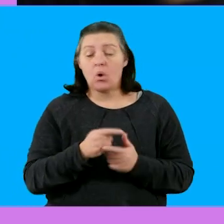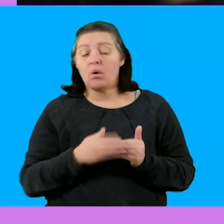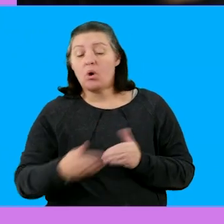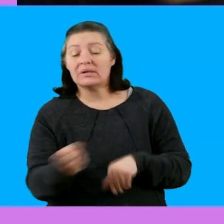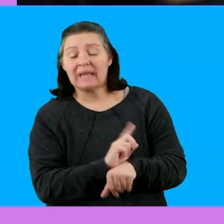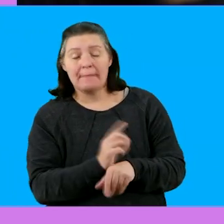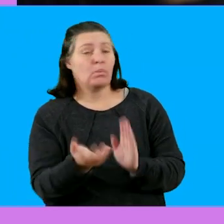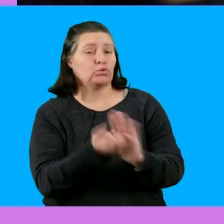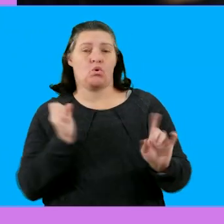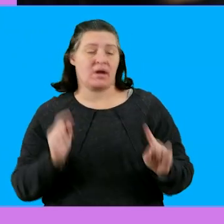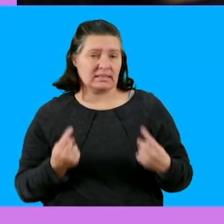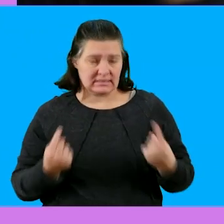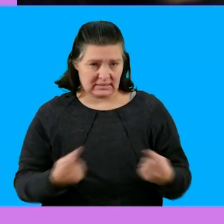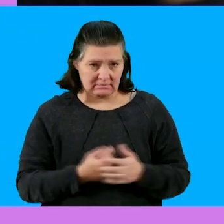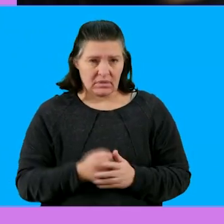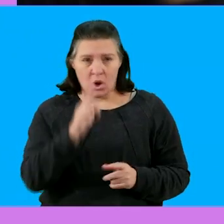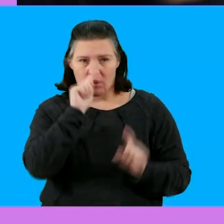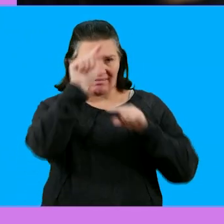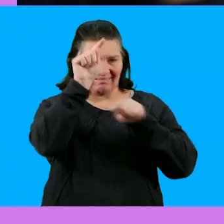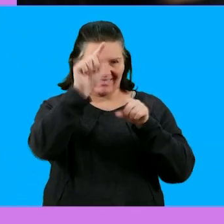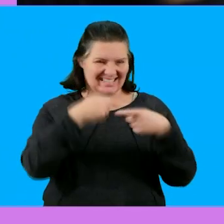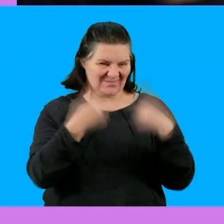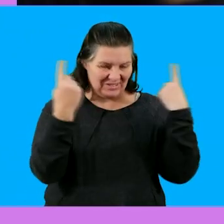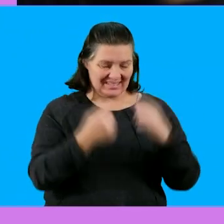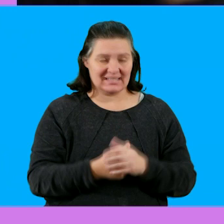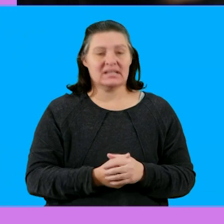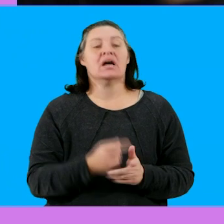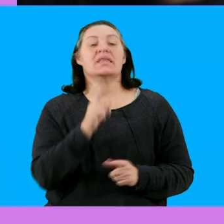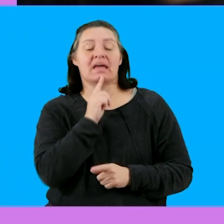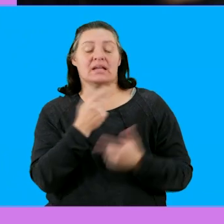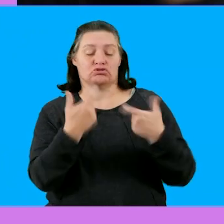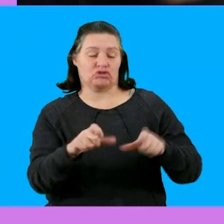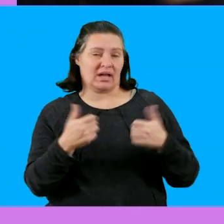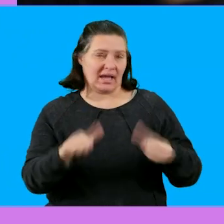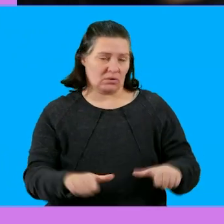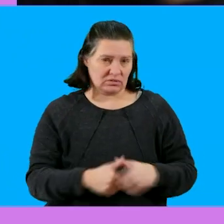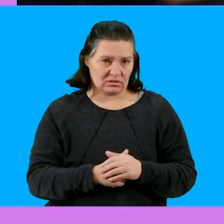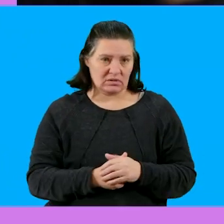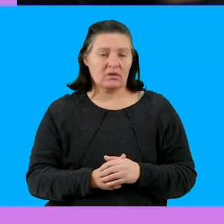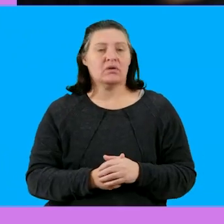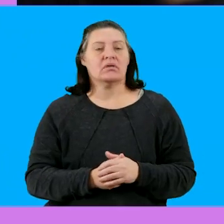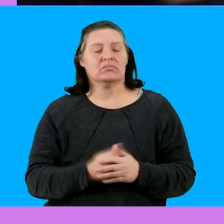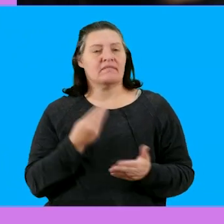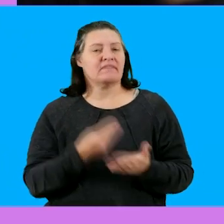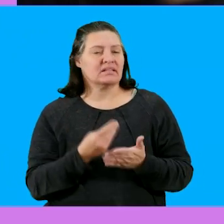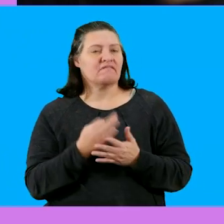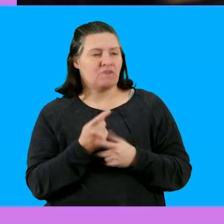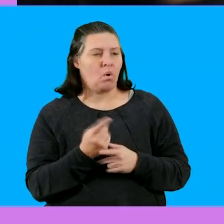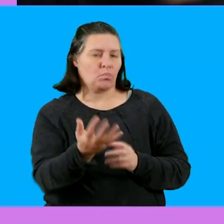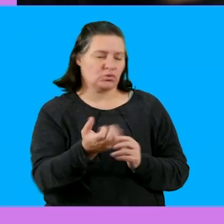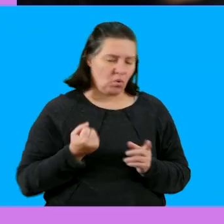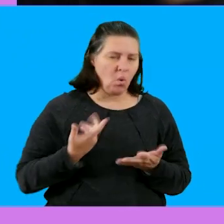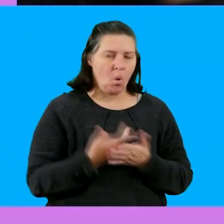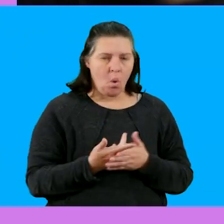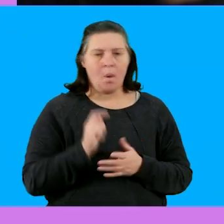for a certain period of time. And look at the difference between the two there. Then a check account provides funds for either